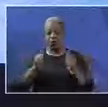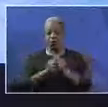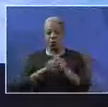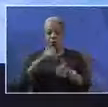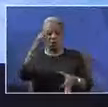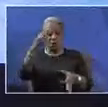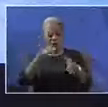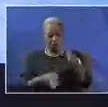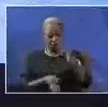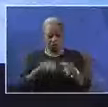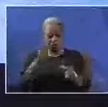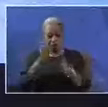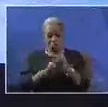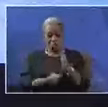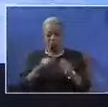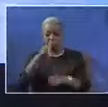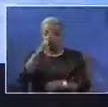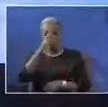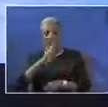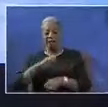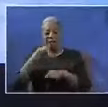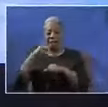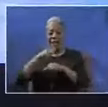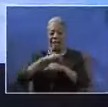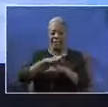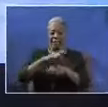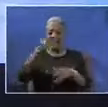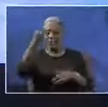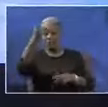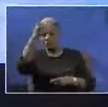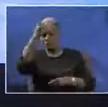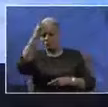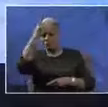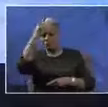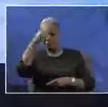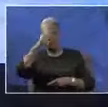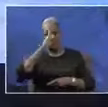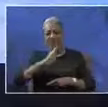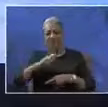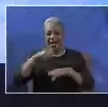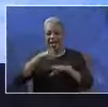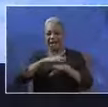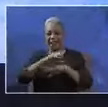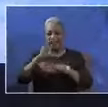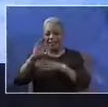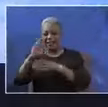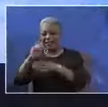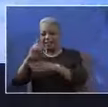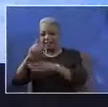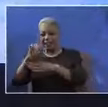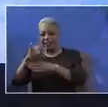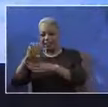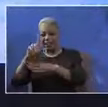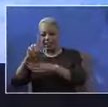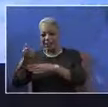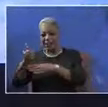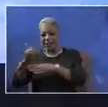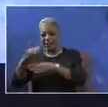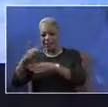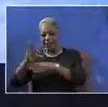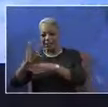verse 15 says, so God sent a pestilence. God sent COVID-19. God sent a